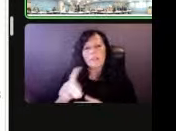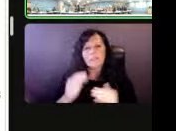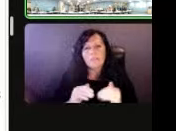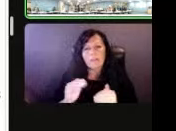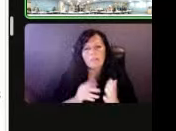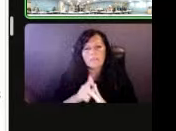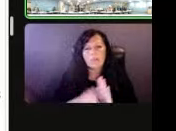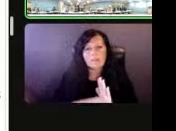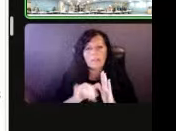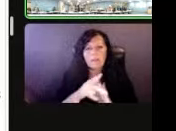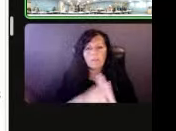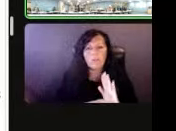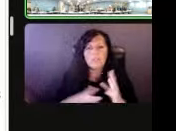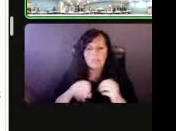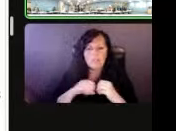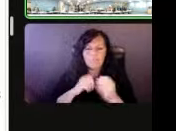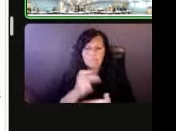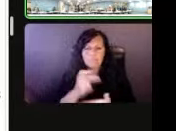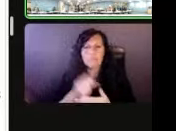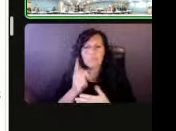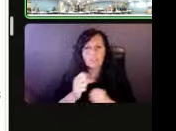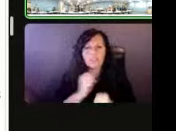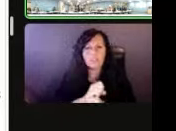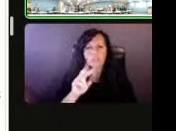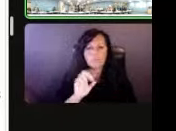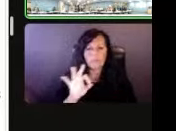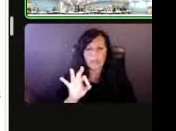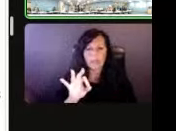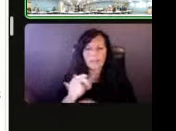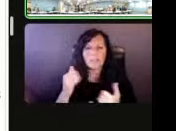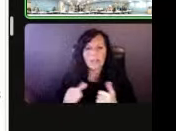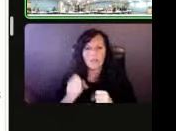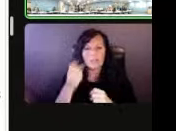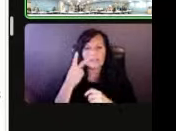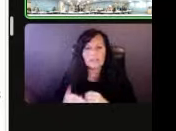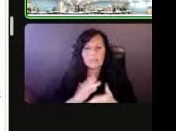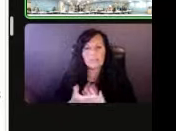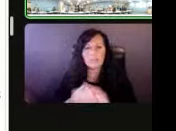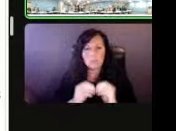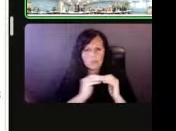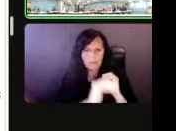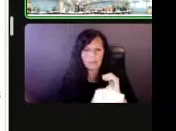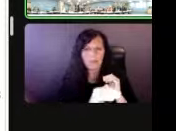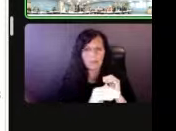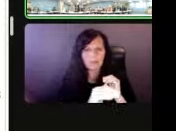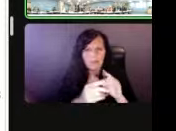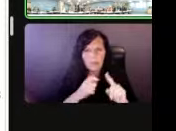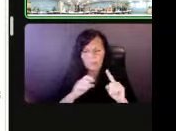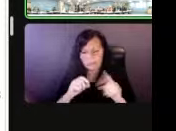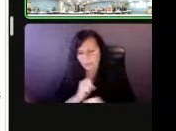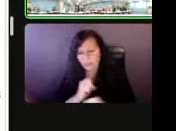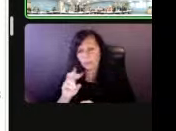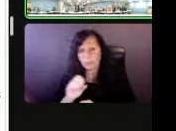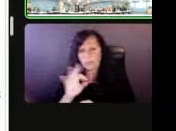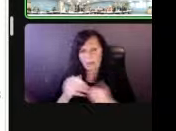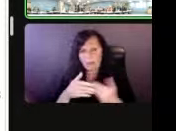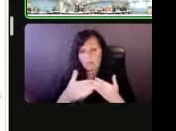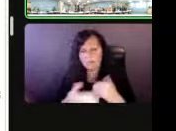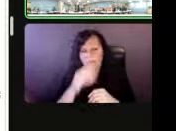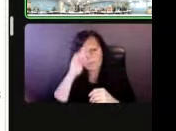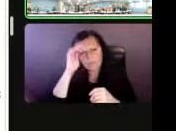was adopted in 2009. So you see the fund balance getting a little more stable after that point. And then, as I mentioned